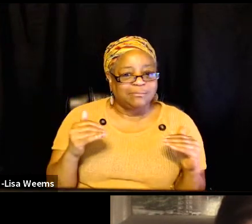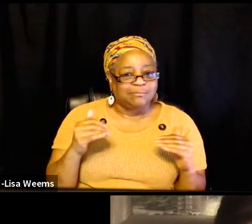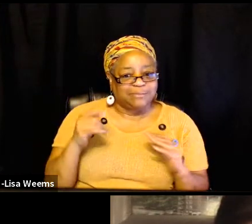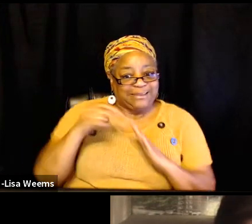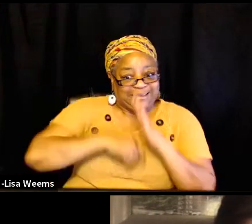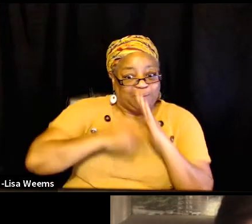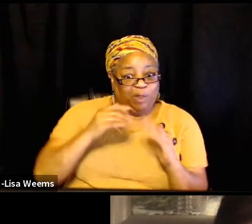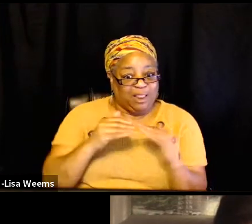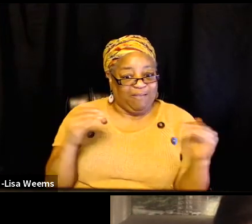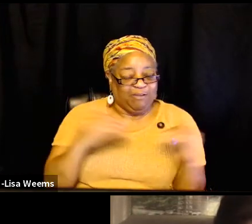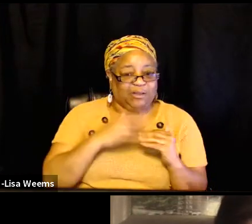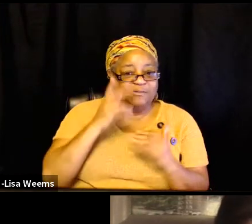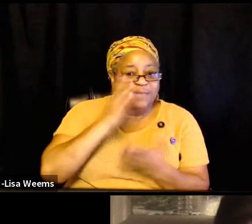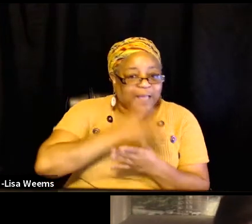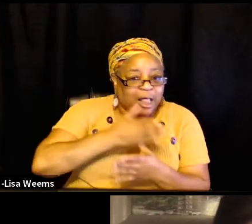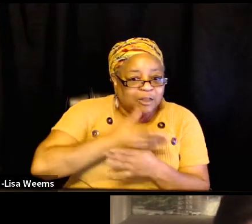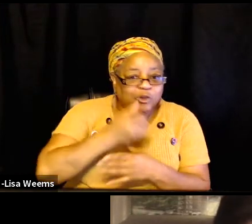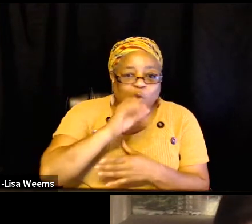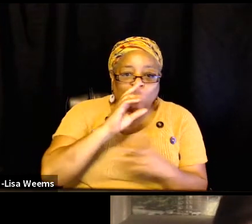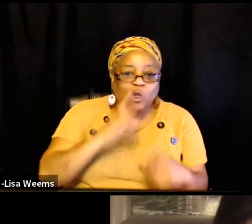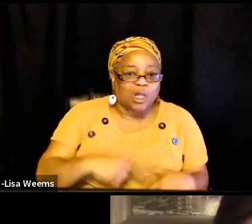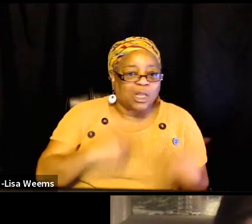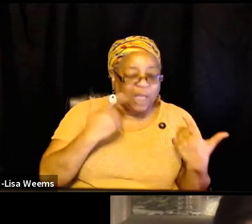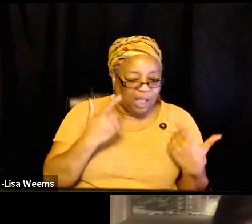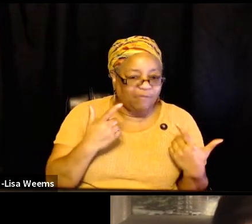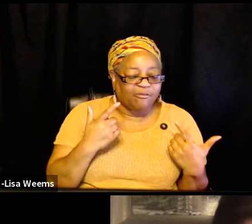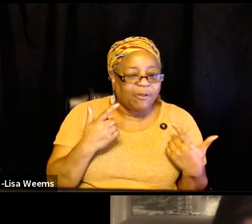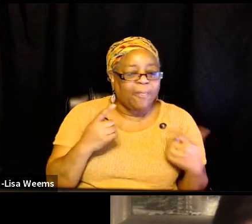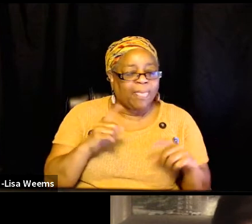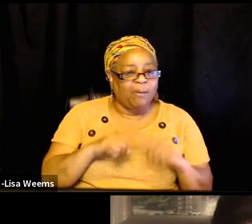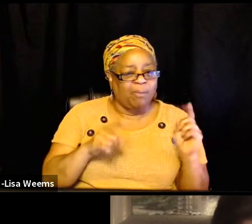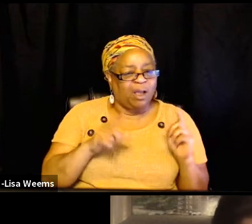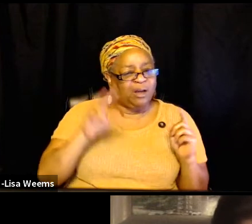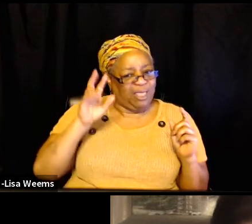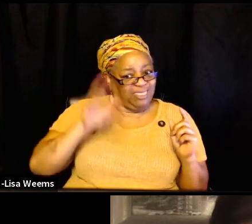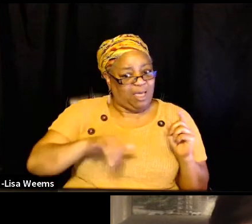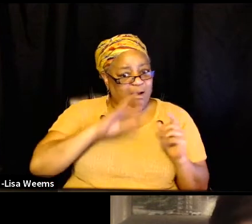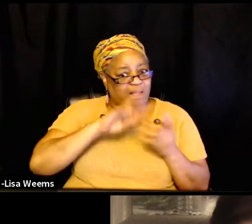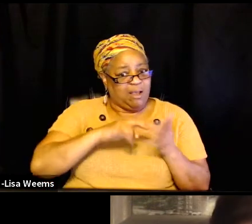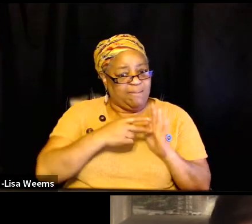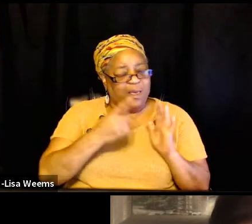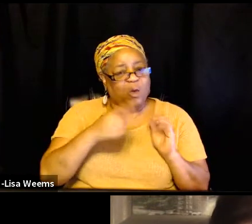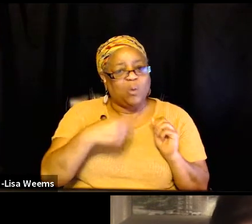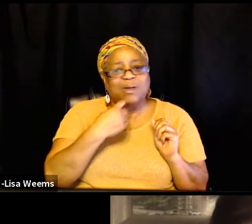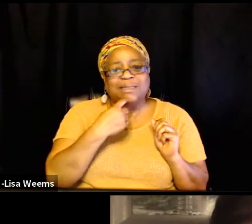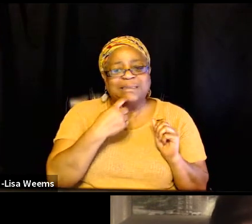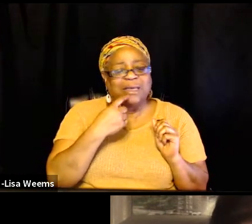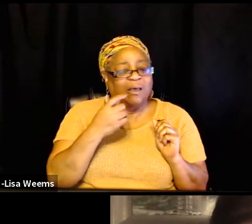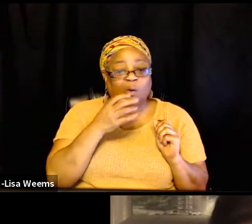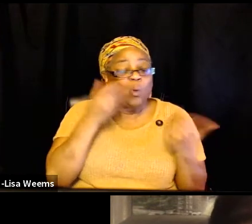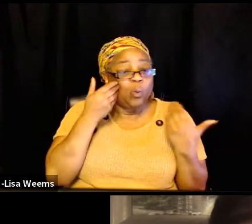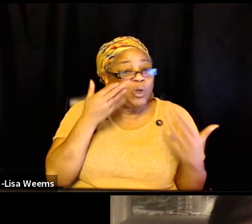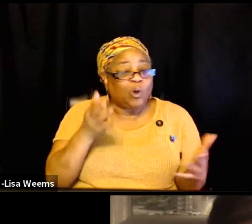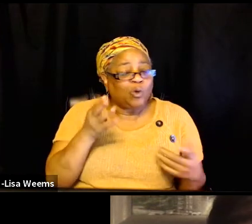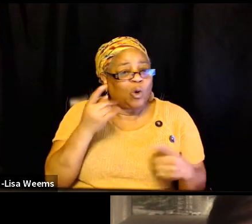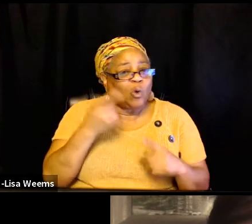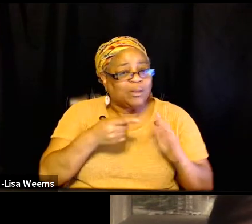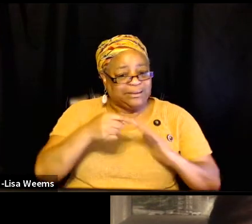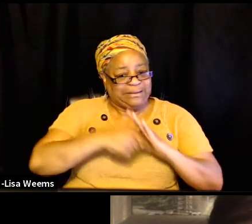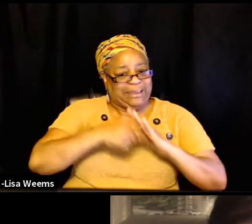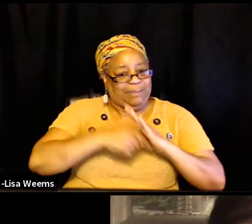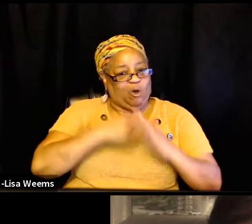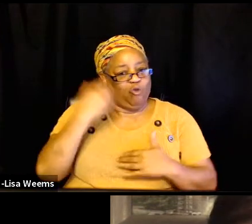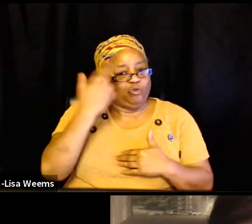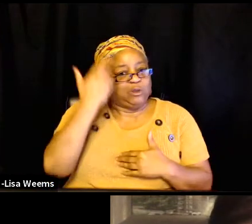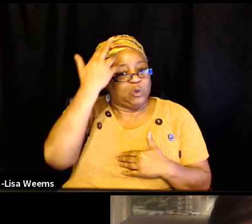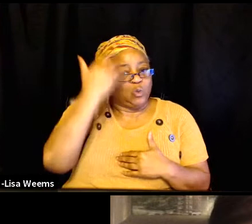your life that is impossible to articulate. But again, that's what I meant when I said, like, you know, we don't really know ultimately those deeper reasons why